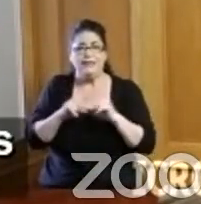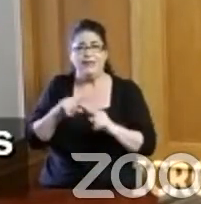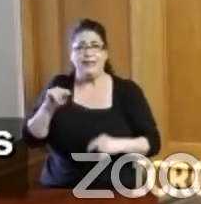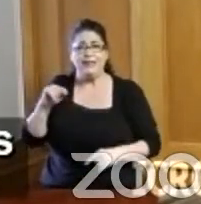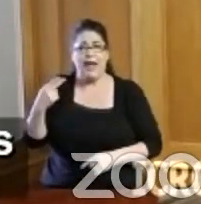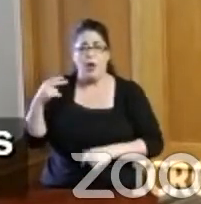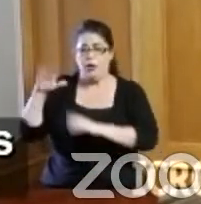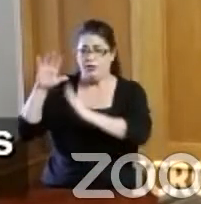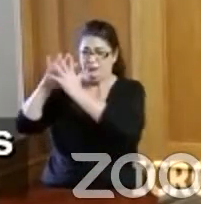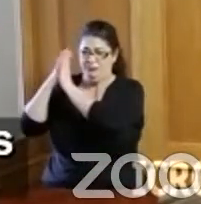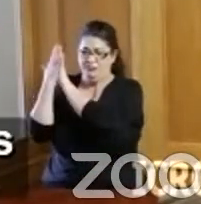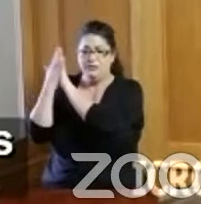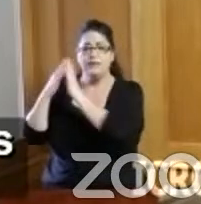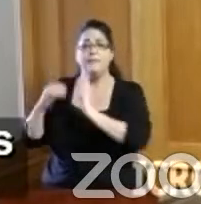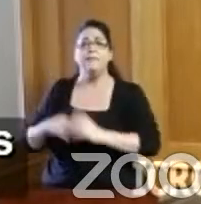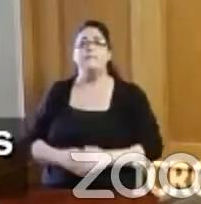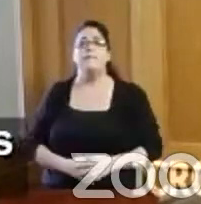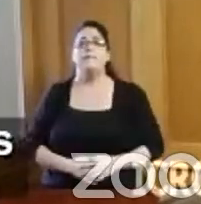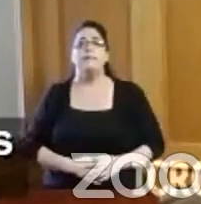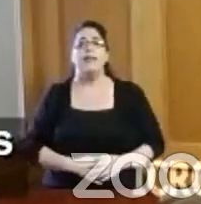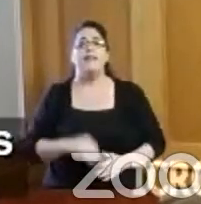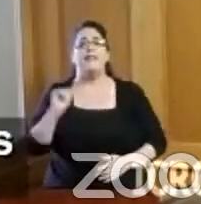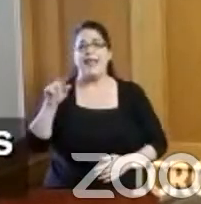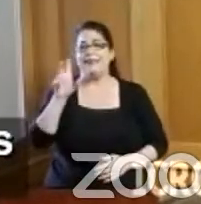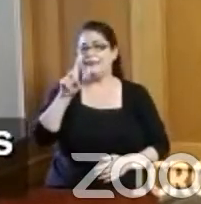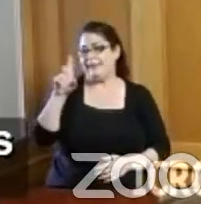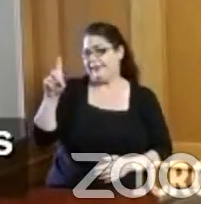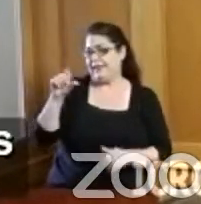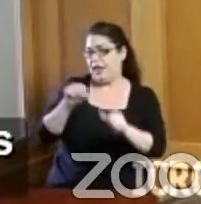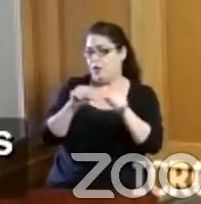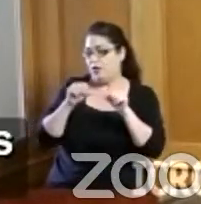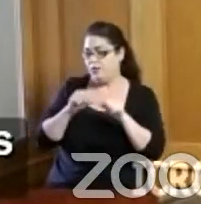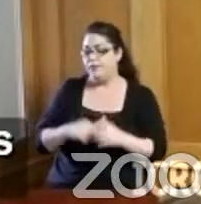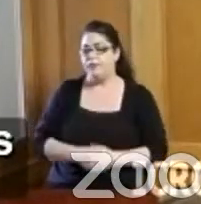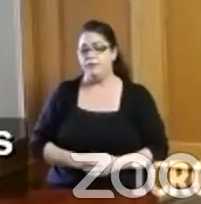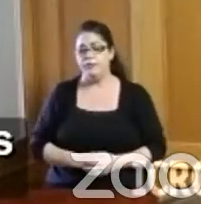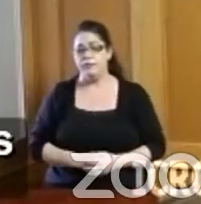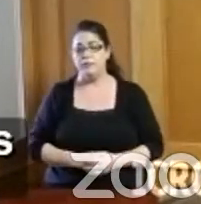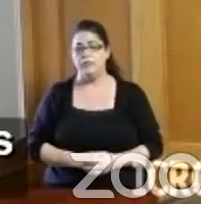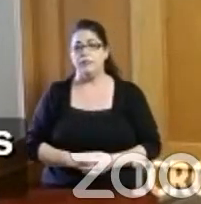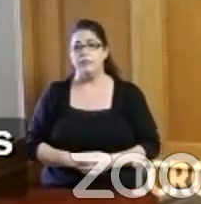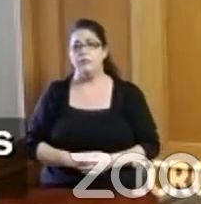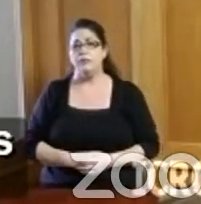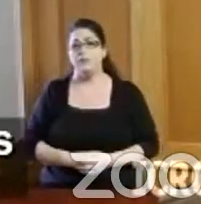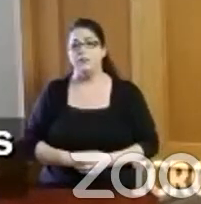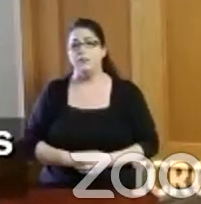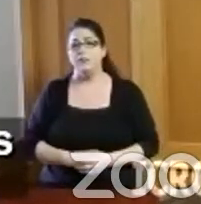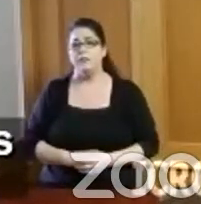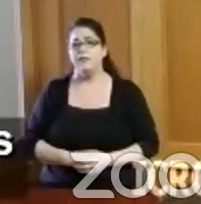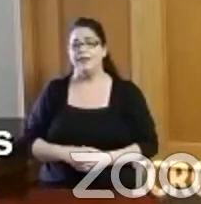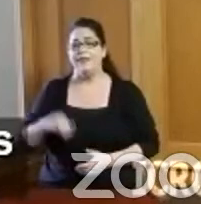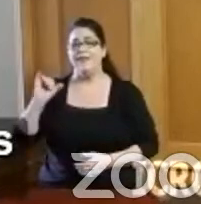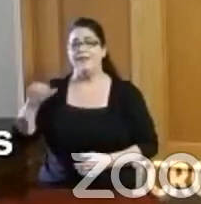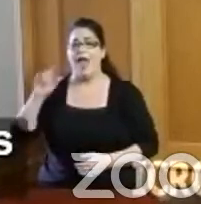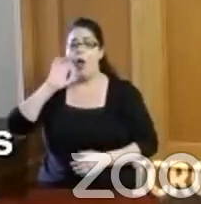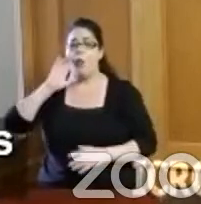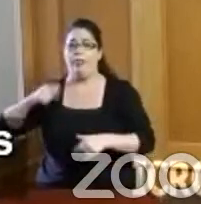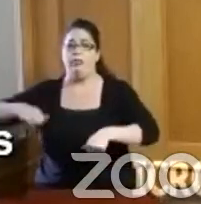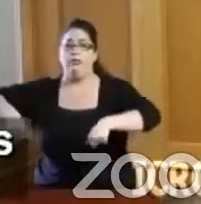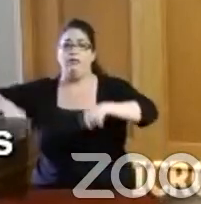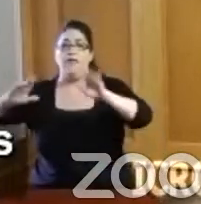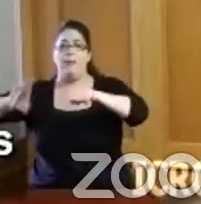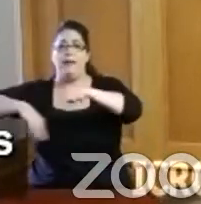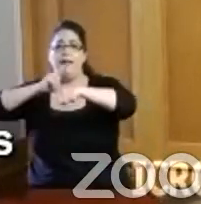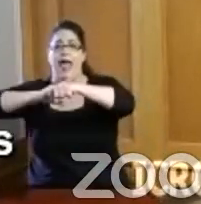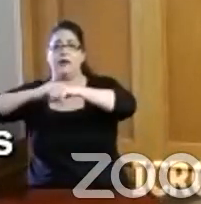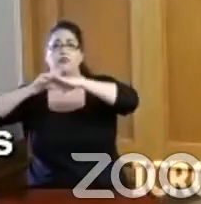is the section zoned DD, the footprint of which will be, which will compromise the natural protection of